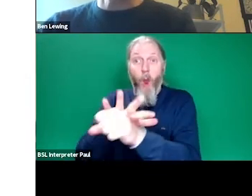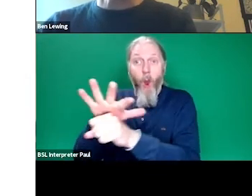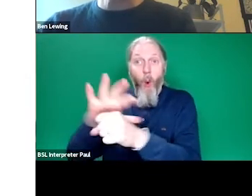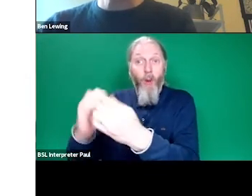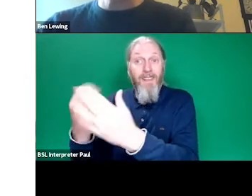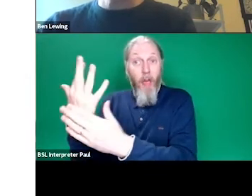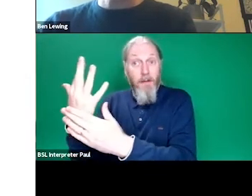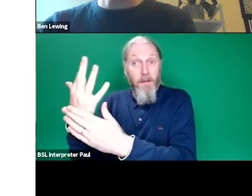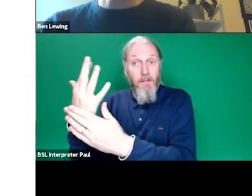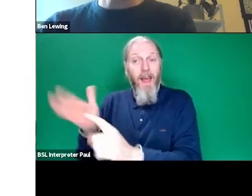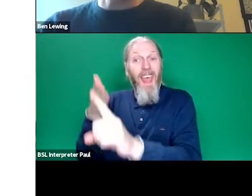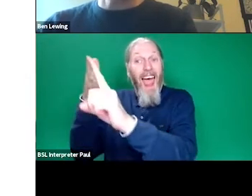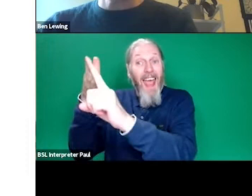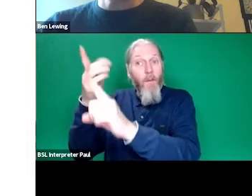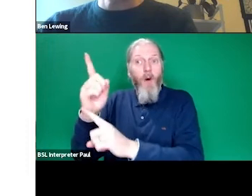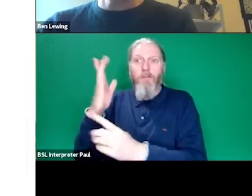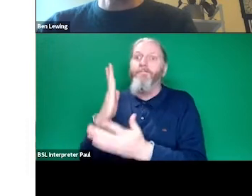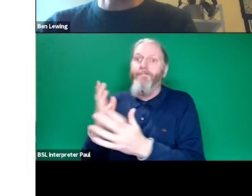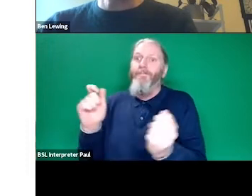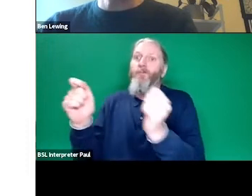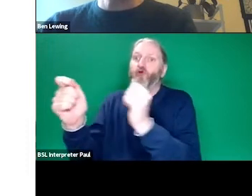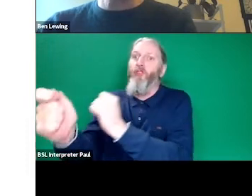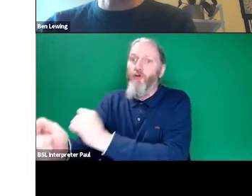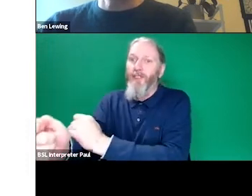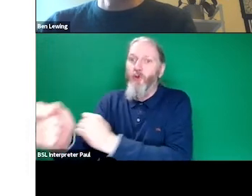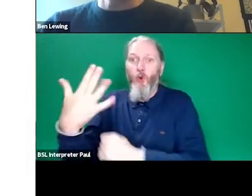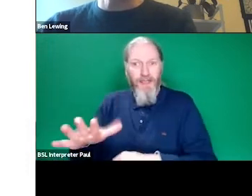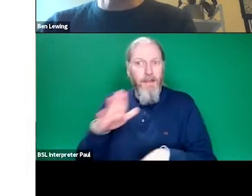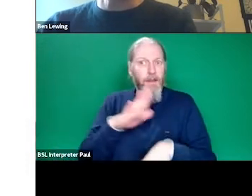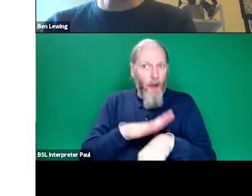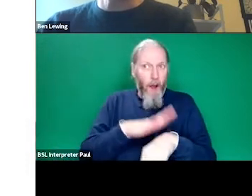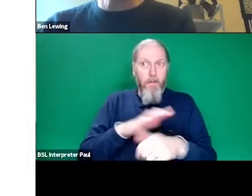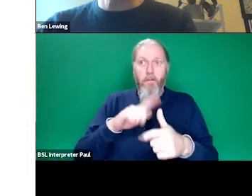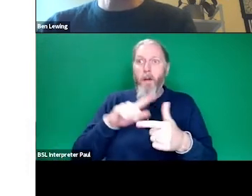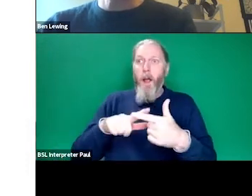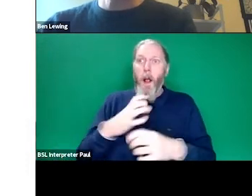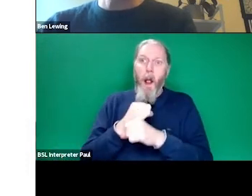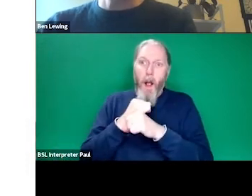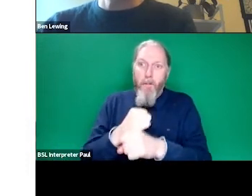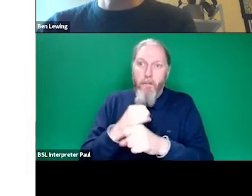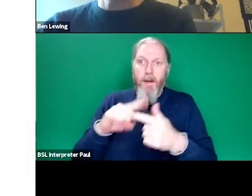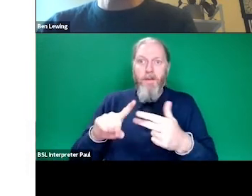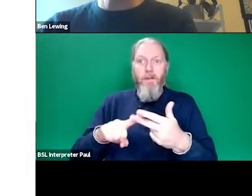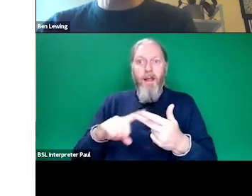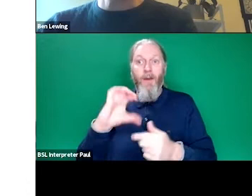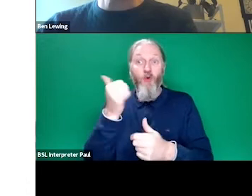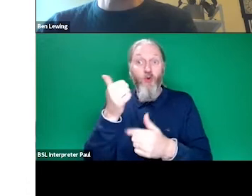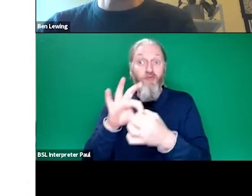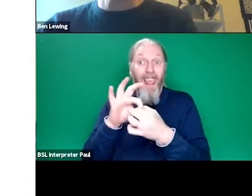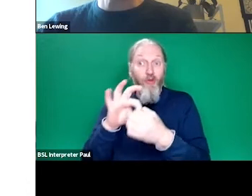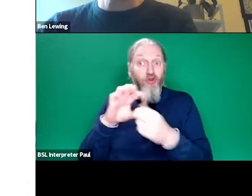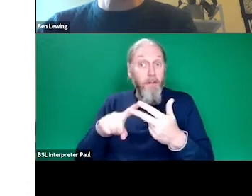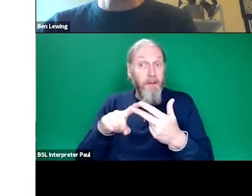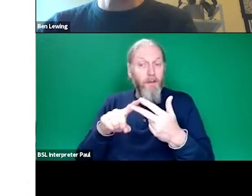real impact. It will need time, commitment, and good relationships. We look forward to seeing how you